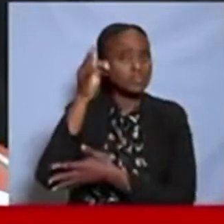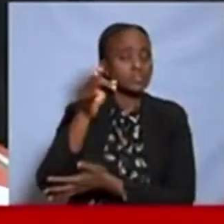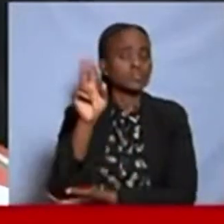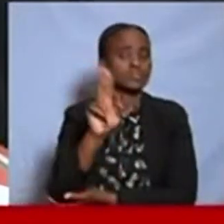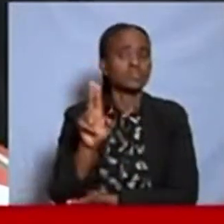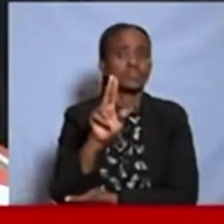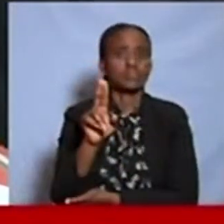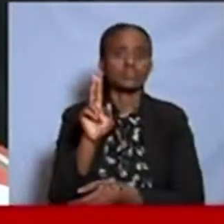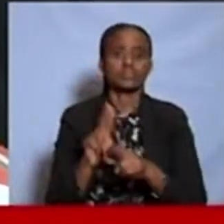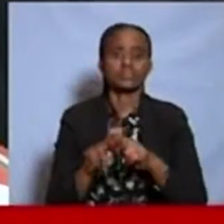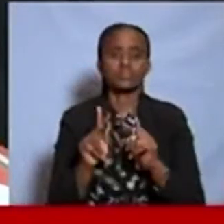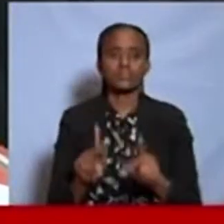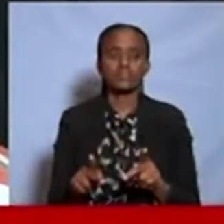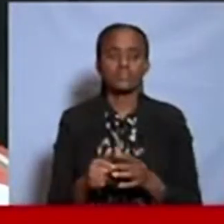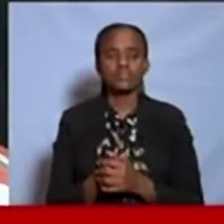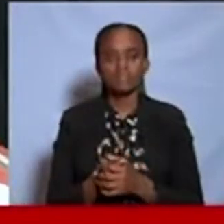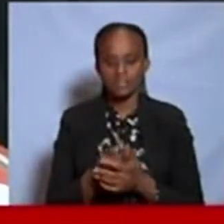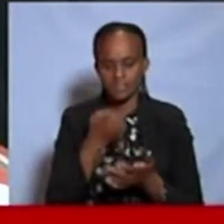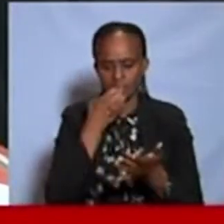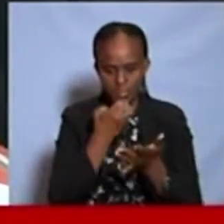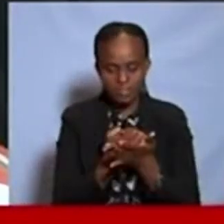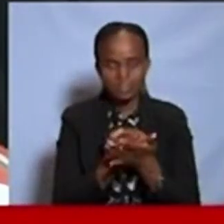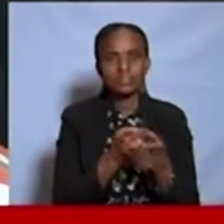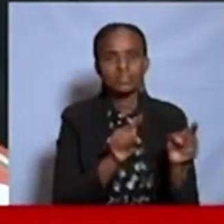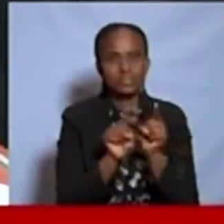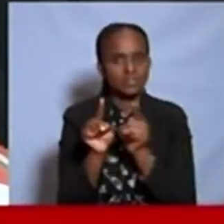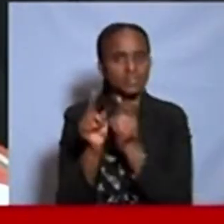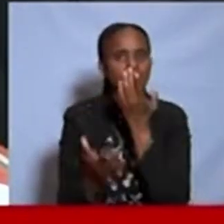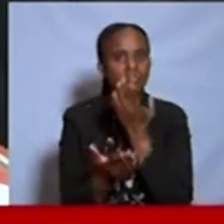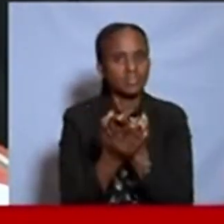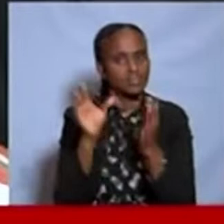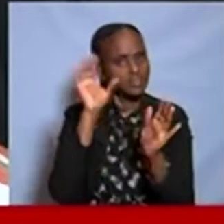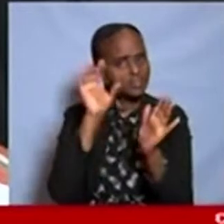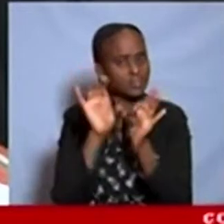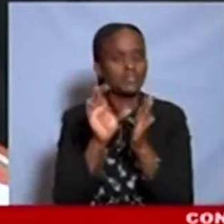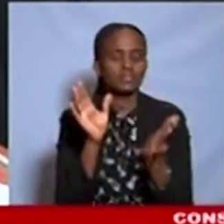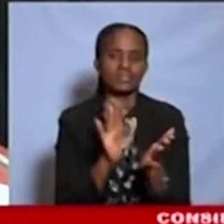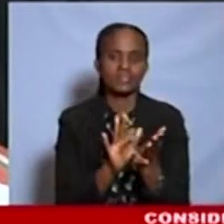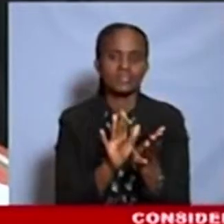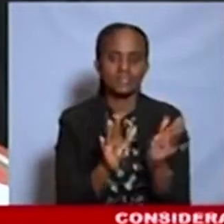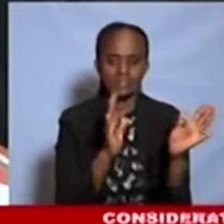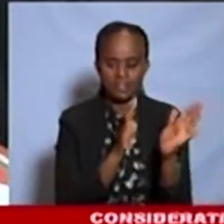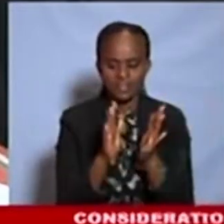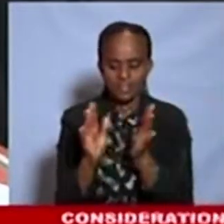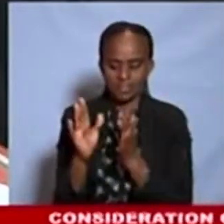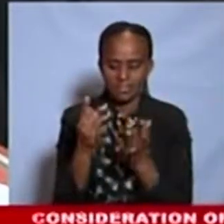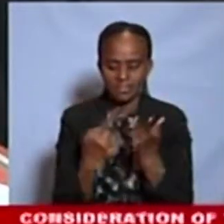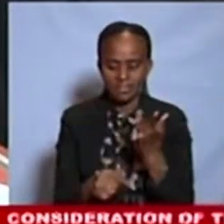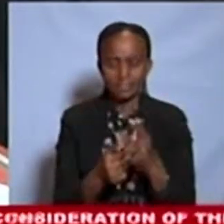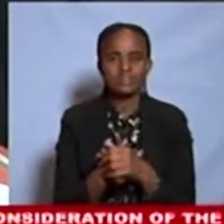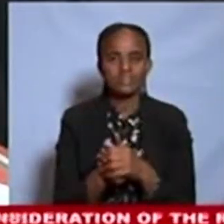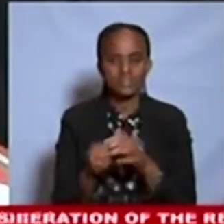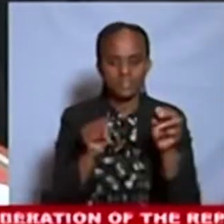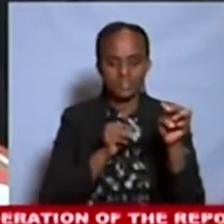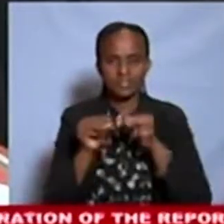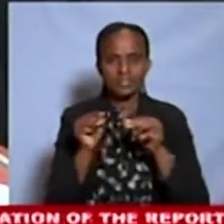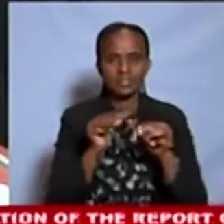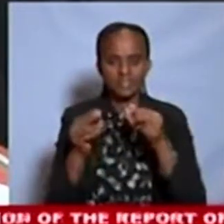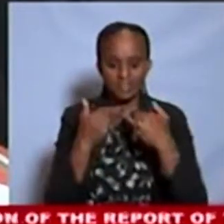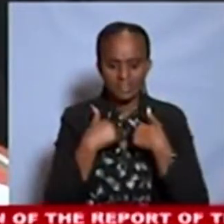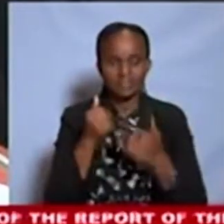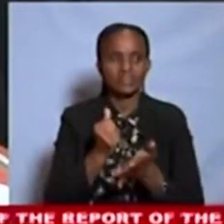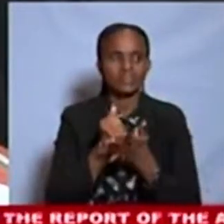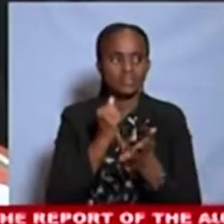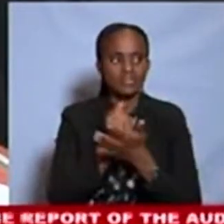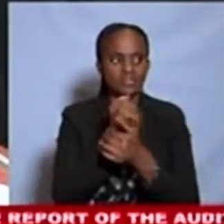Chair. The evidence is also attached. Remedial measures. Management has resolved